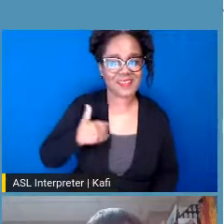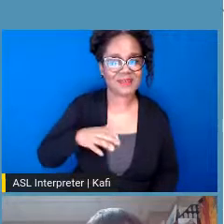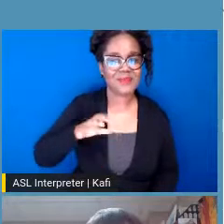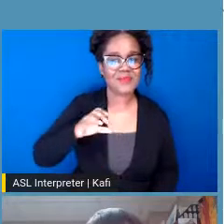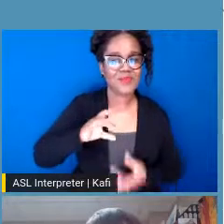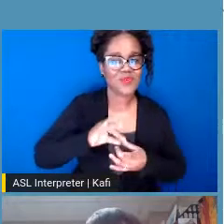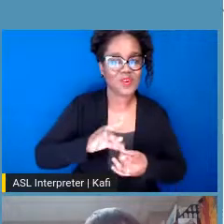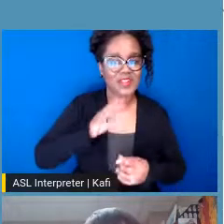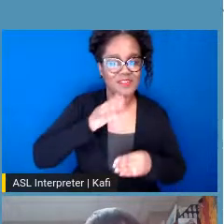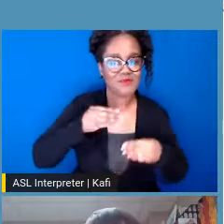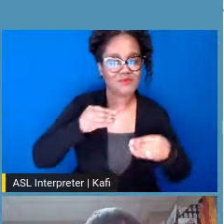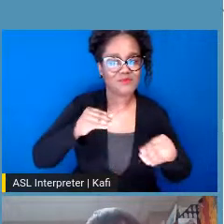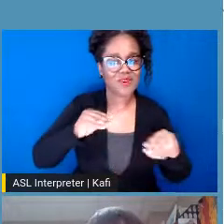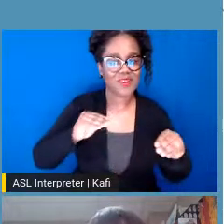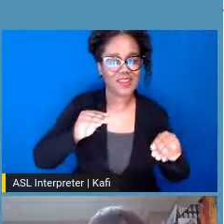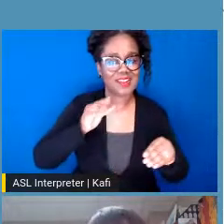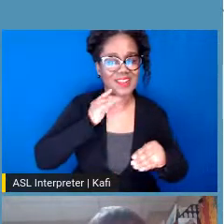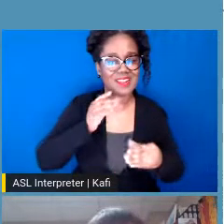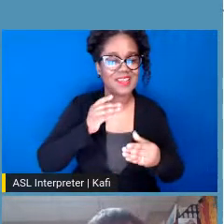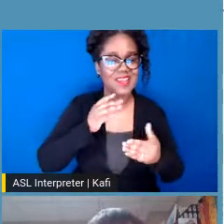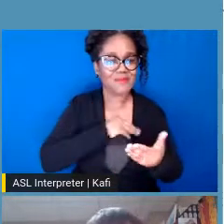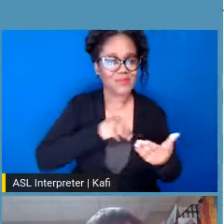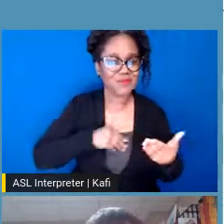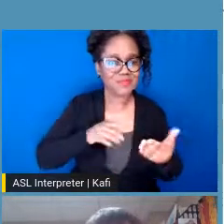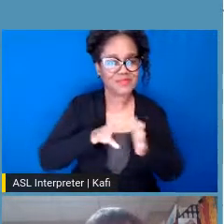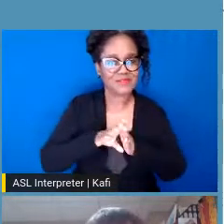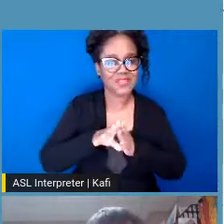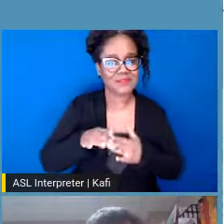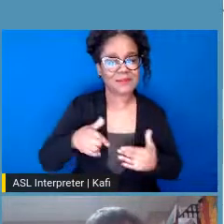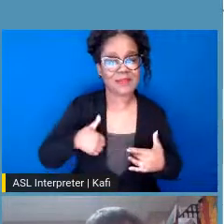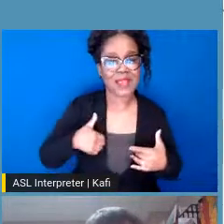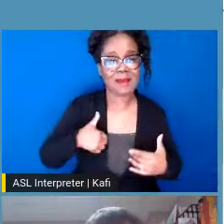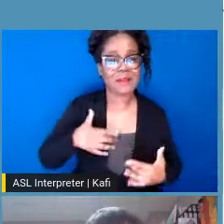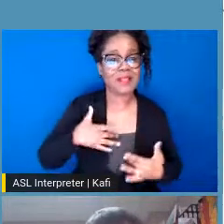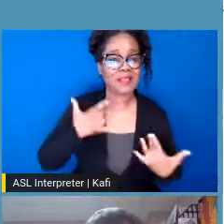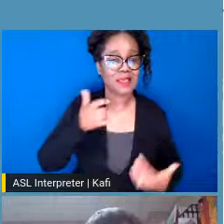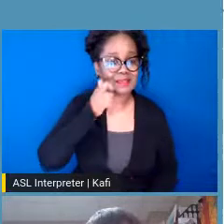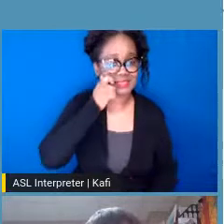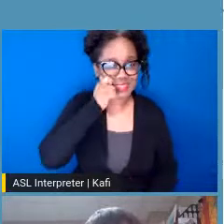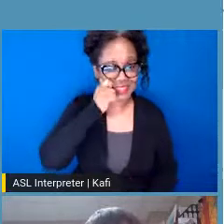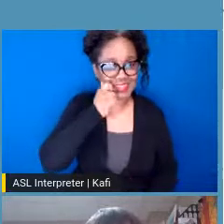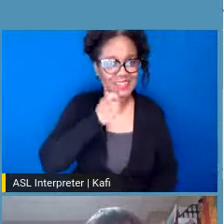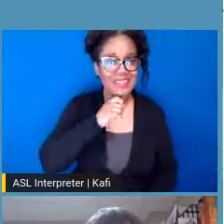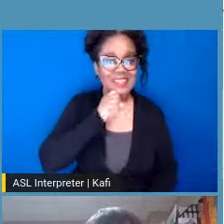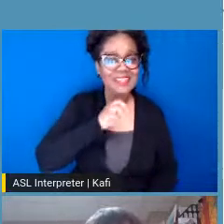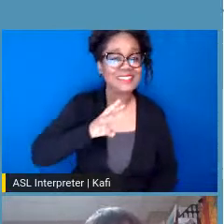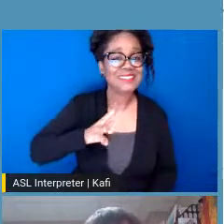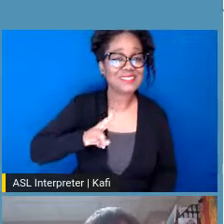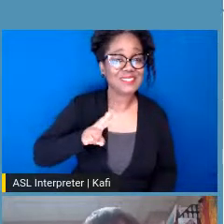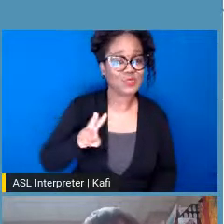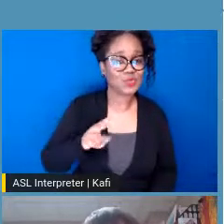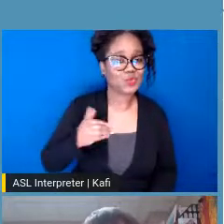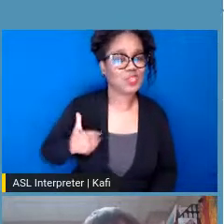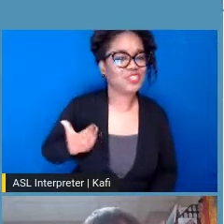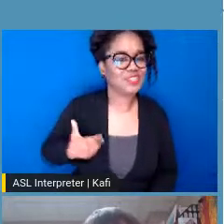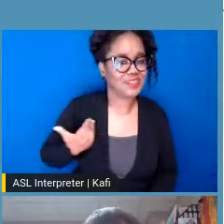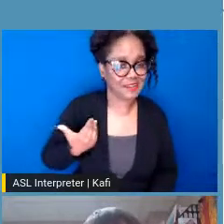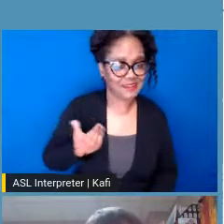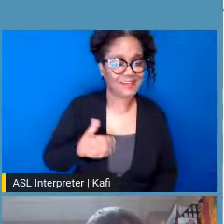light-skinned, 62-year young white female with straight, short brown hair that's